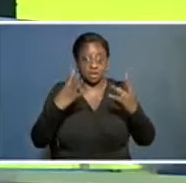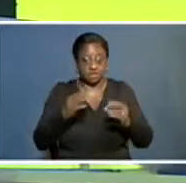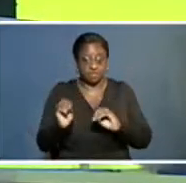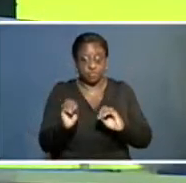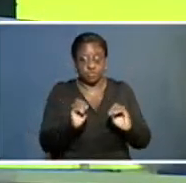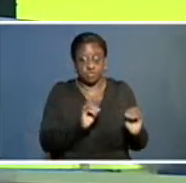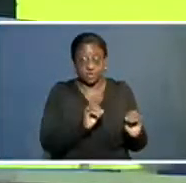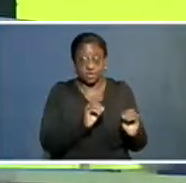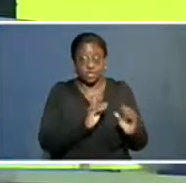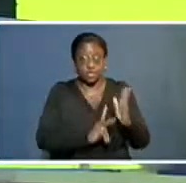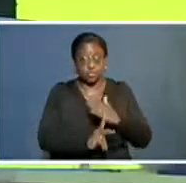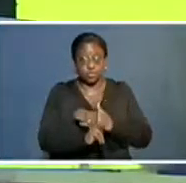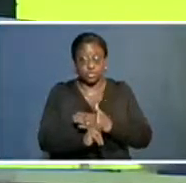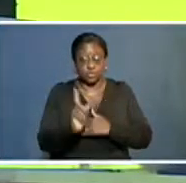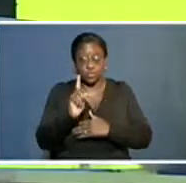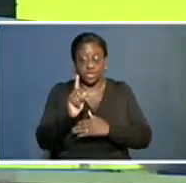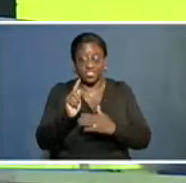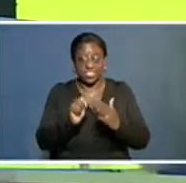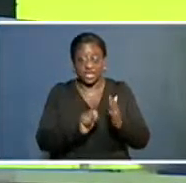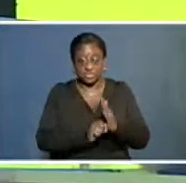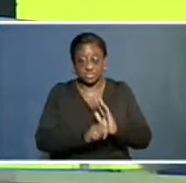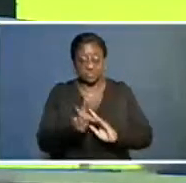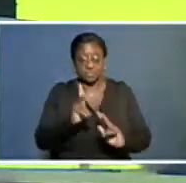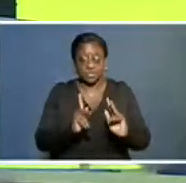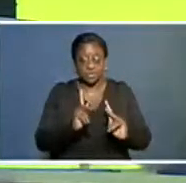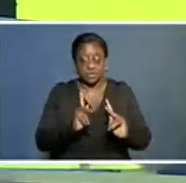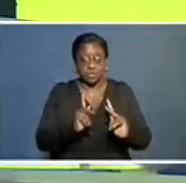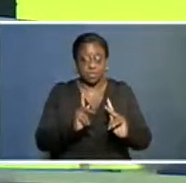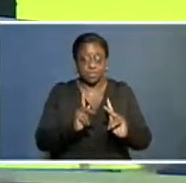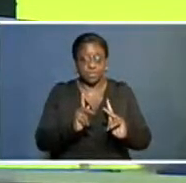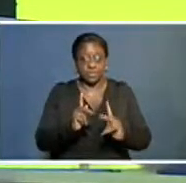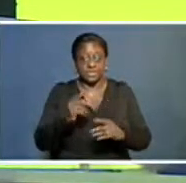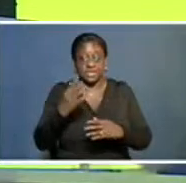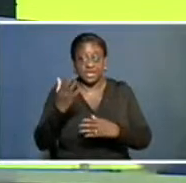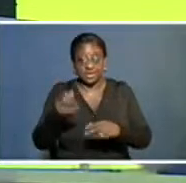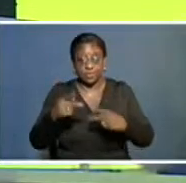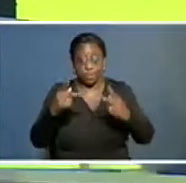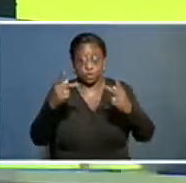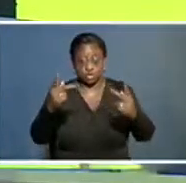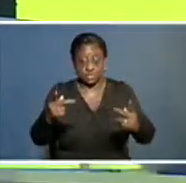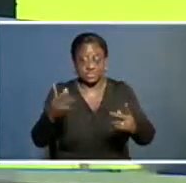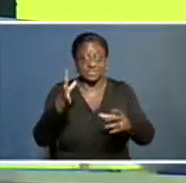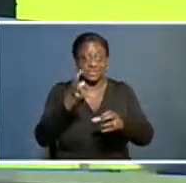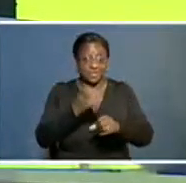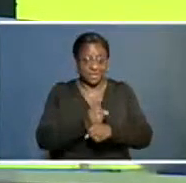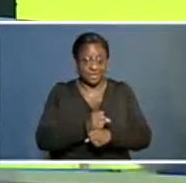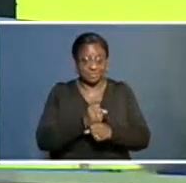on the project, with thousands of employees receiving confirmations, promotions, and